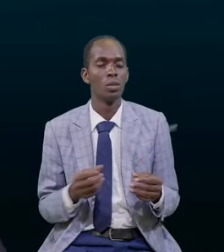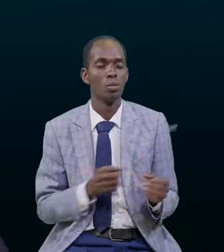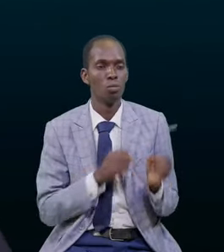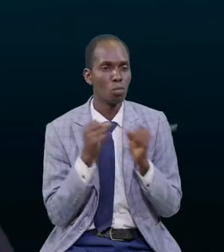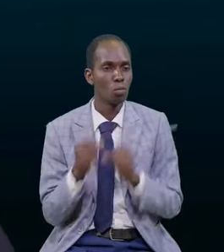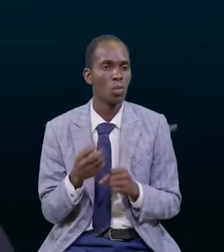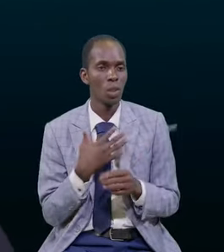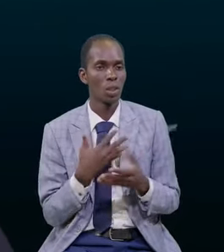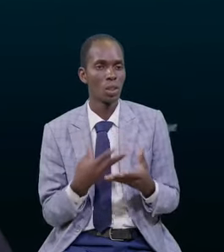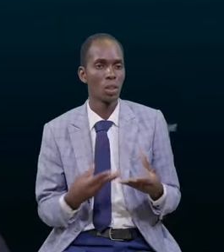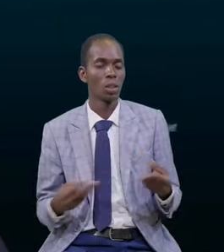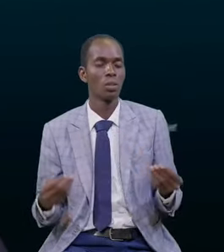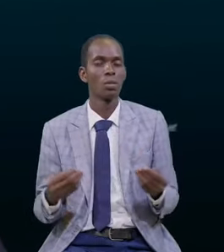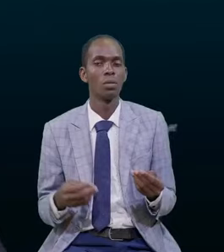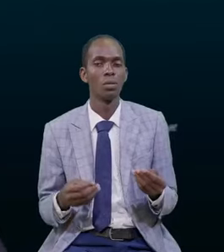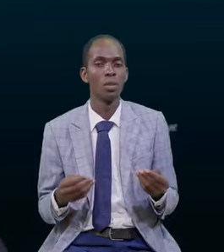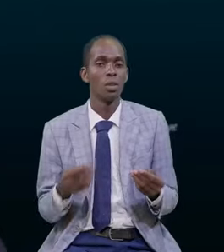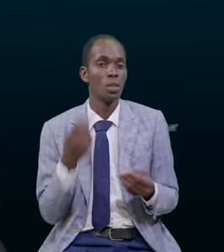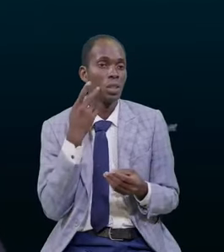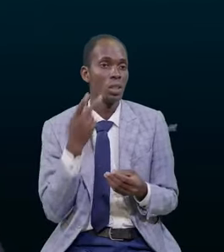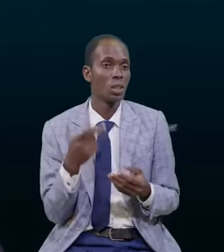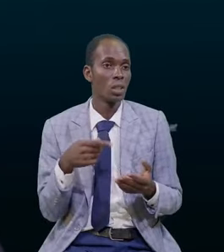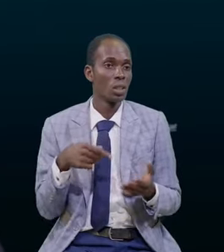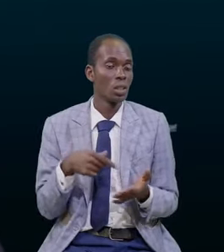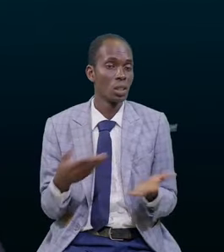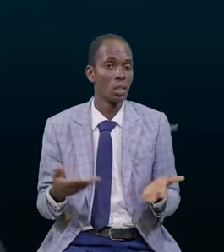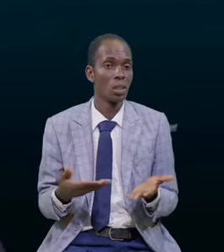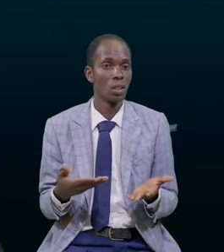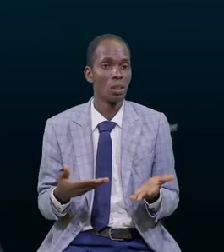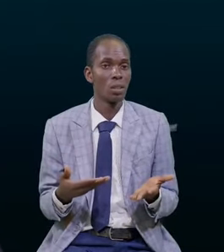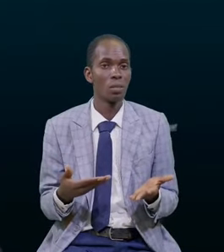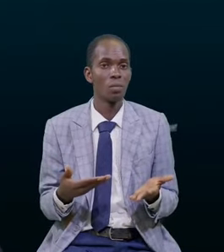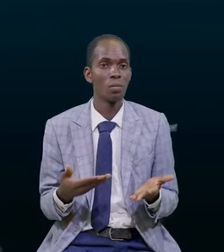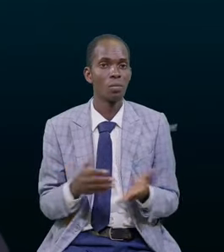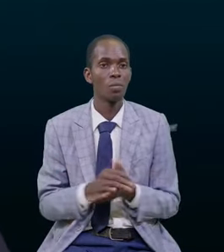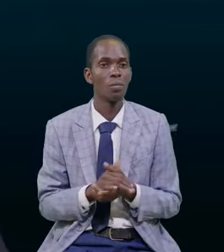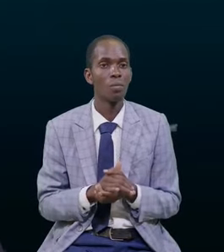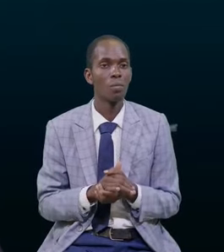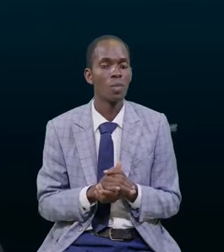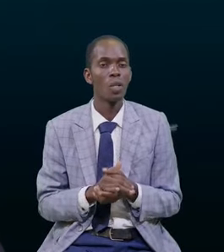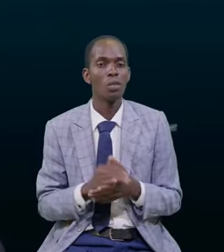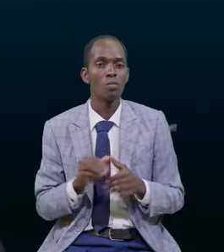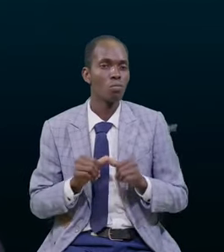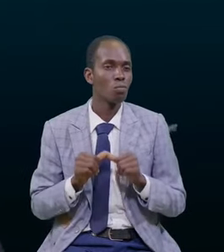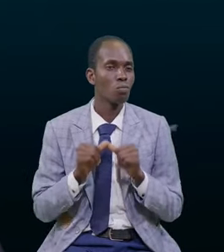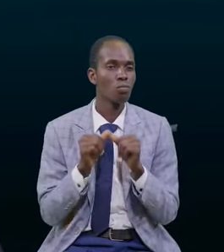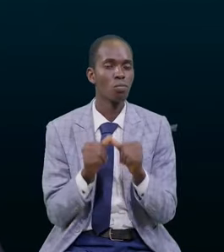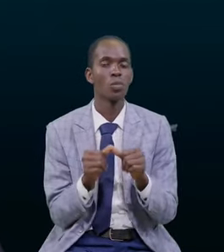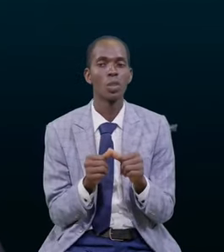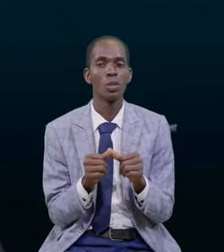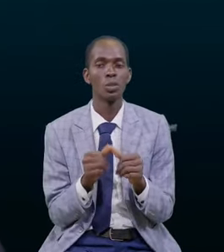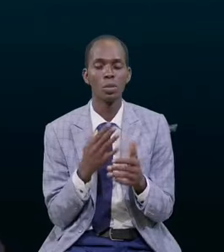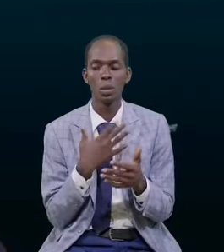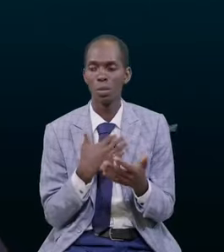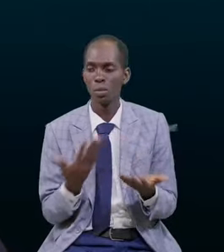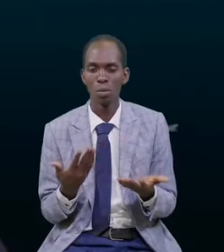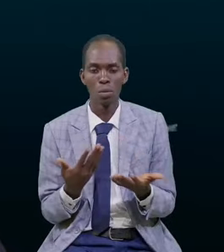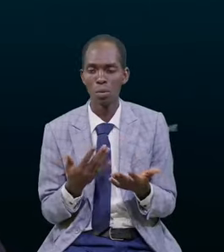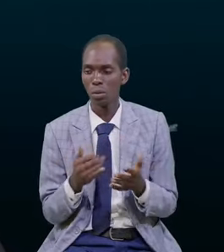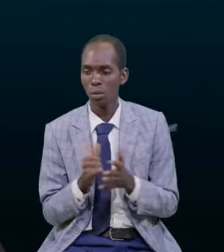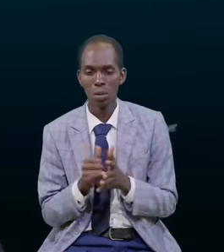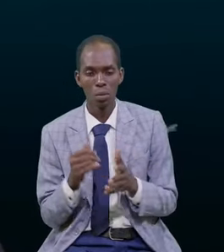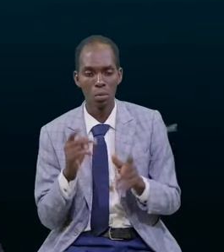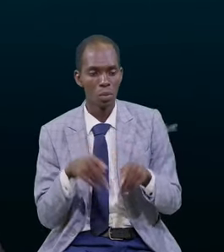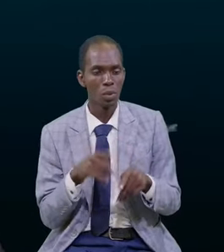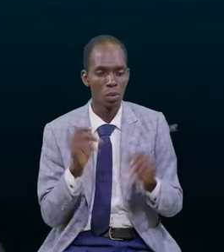fellow was here he was sitting down right here settled you know consistent then all of a sudden it couldn't be found anymore they